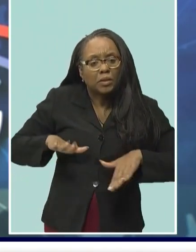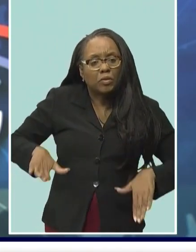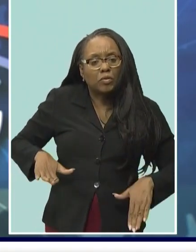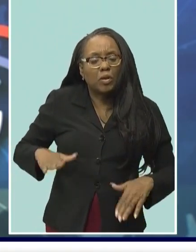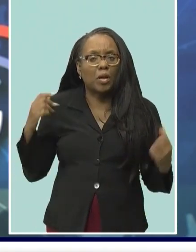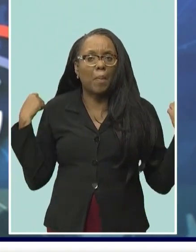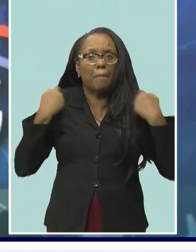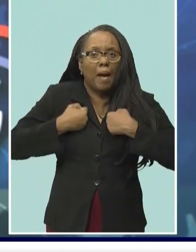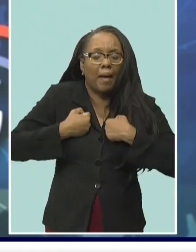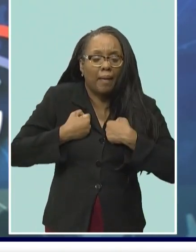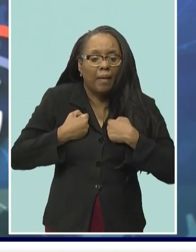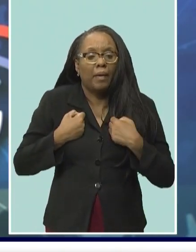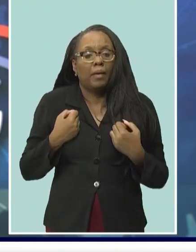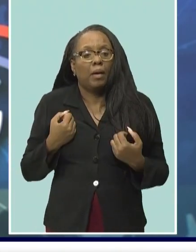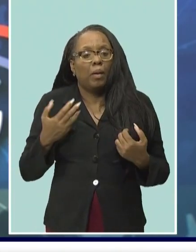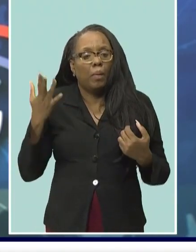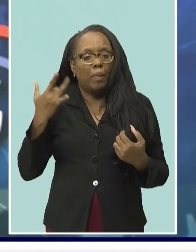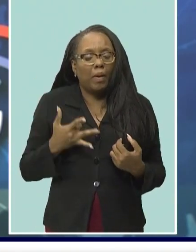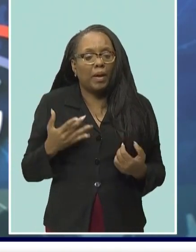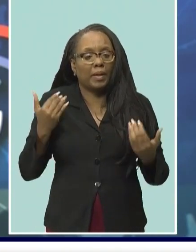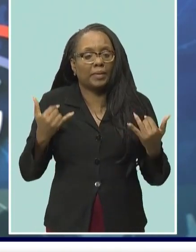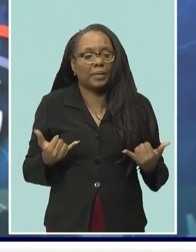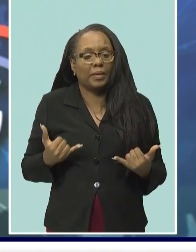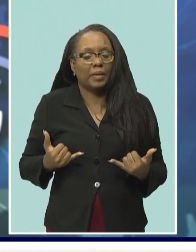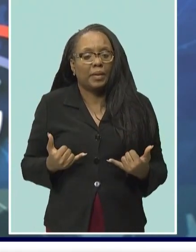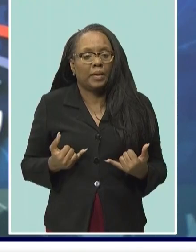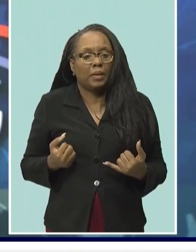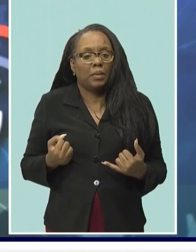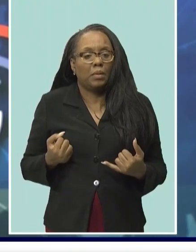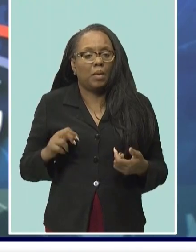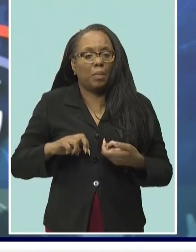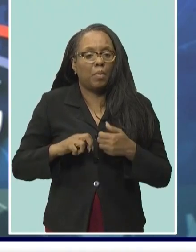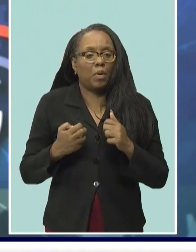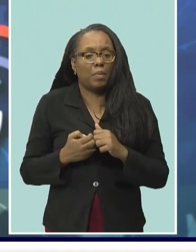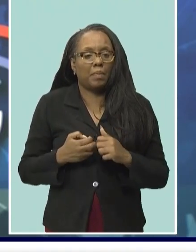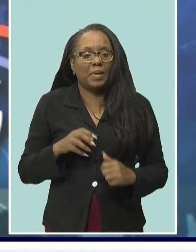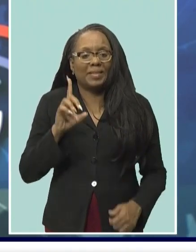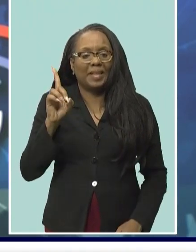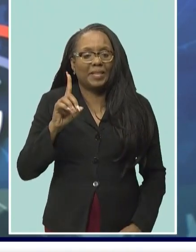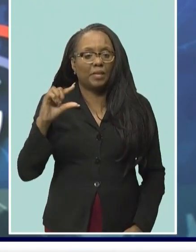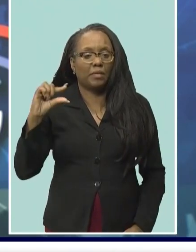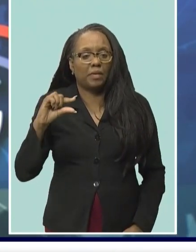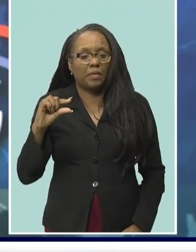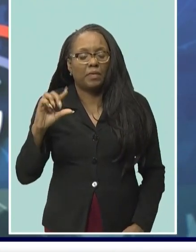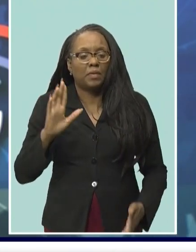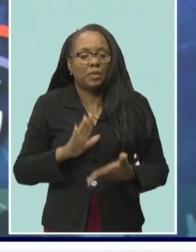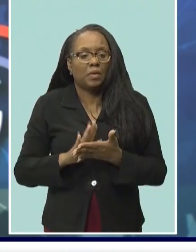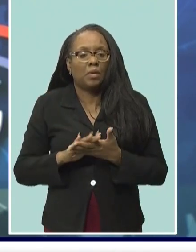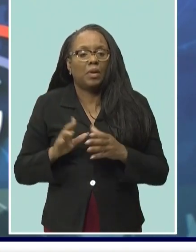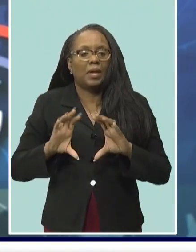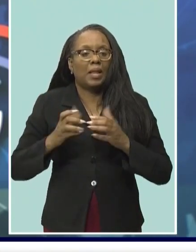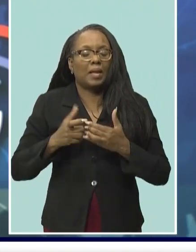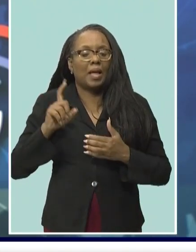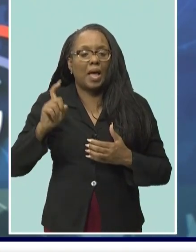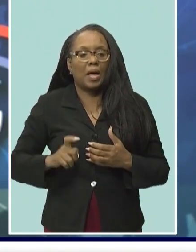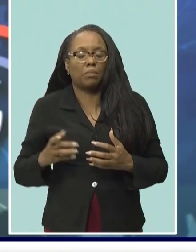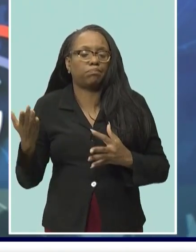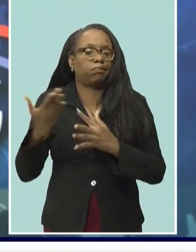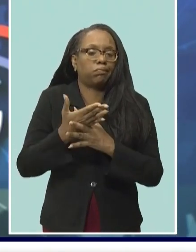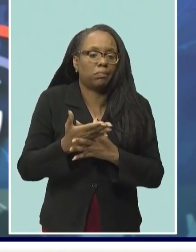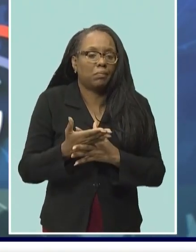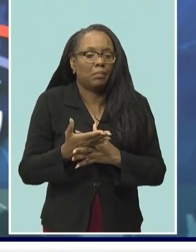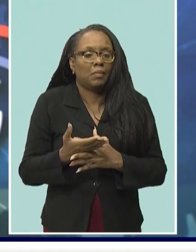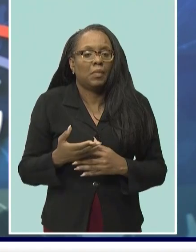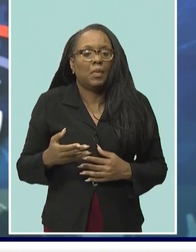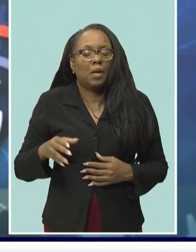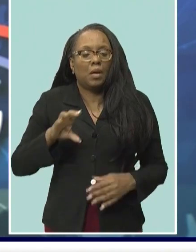an incident at the Deighton Griffith School today. Classes at the Christchurch institution had to be cancelled abruptly. Officers from the Barbados